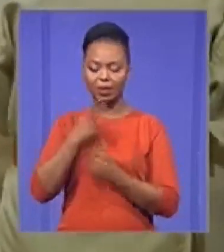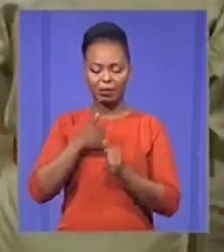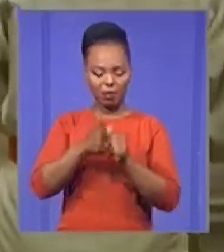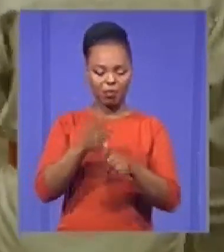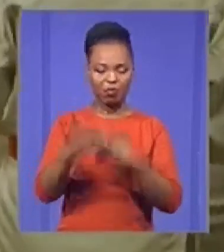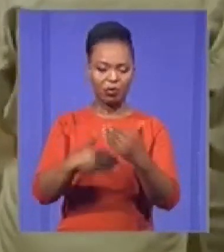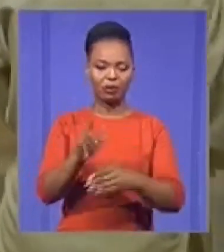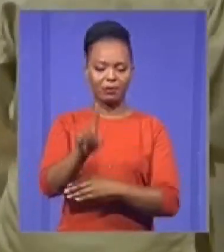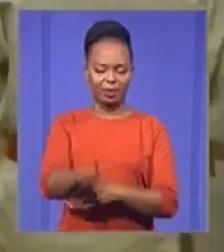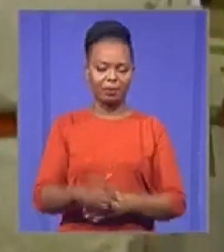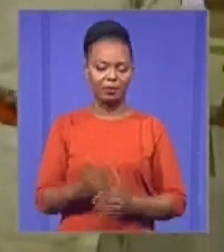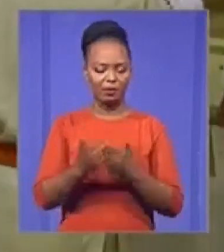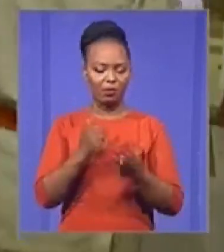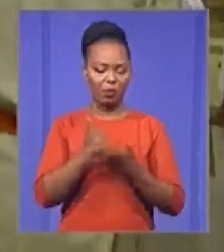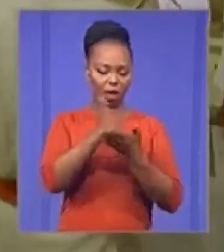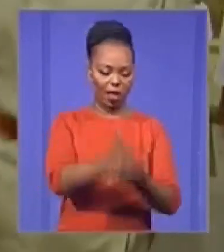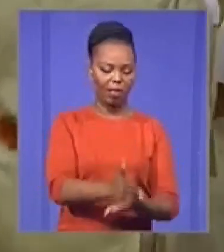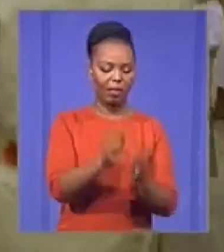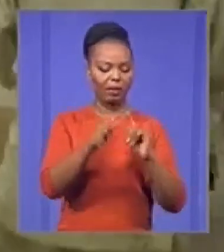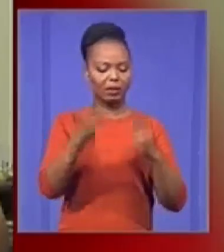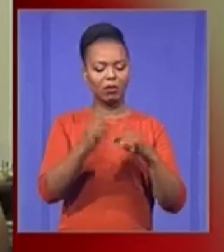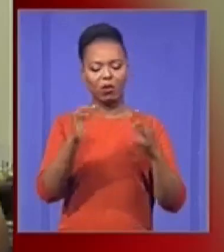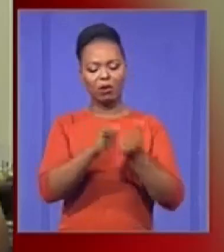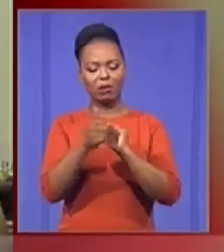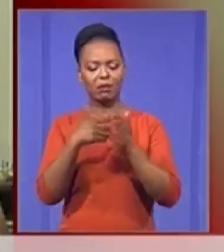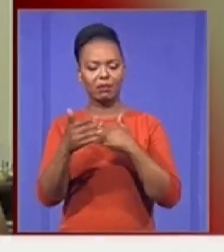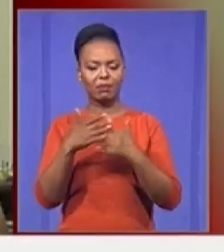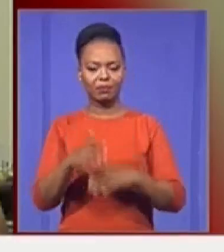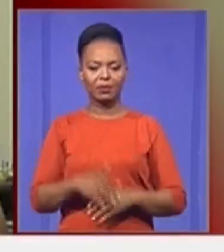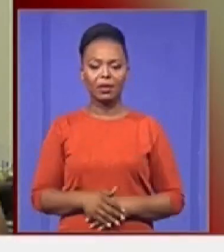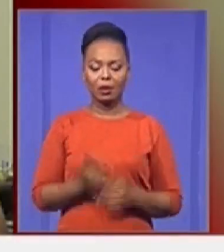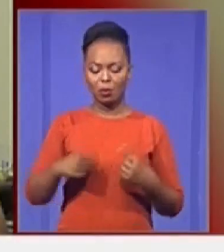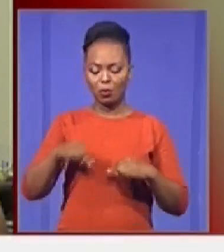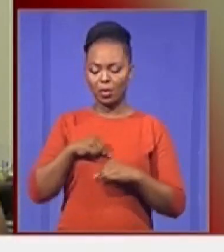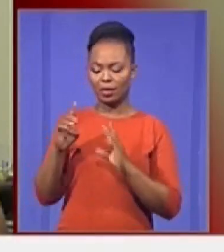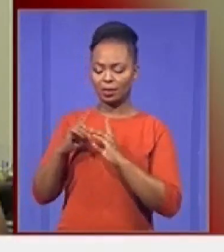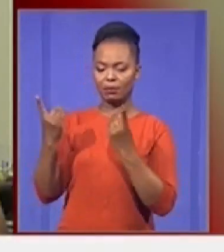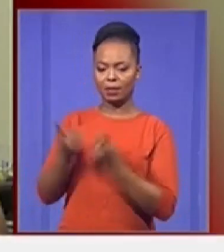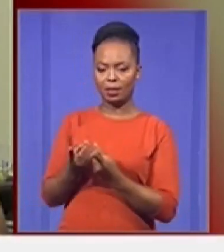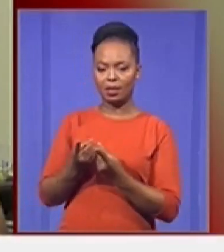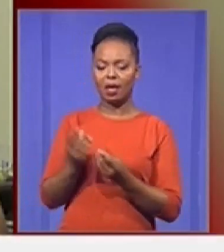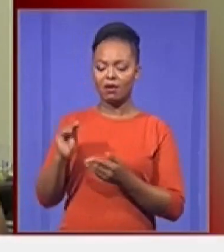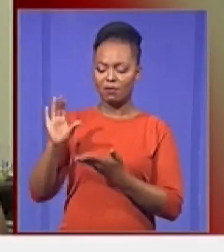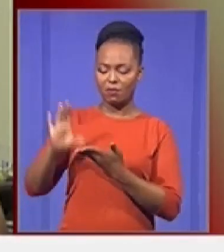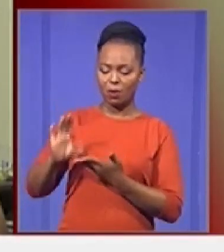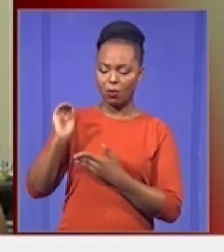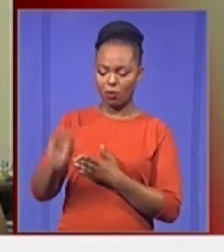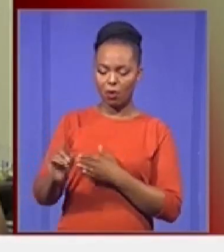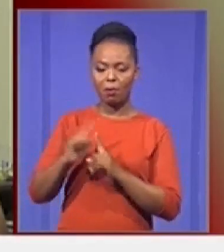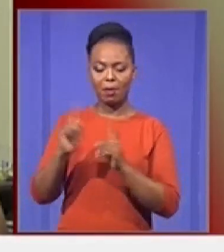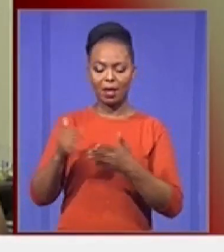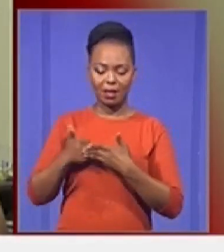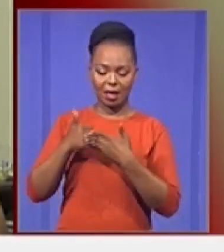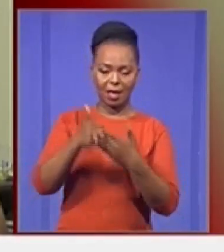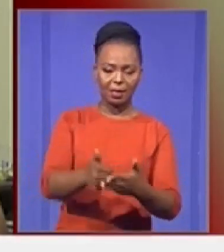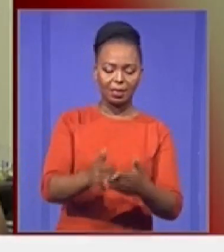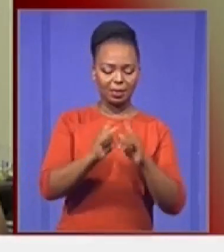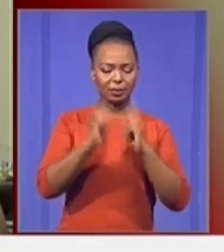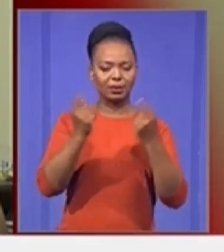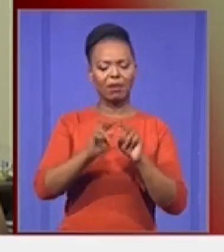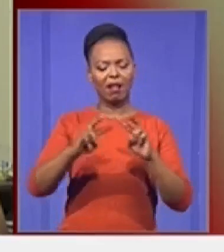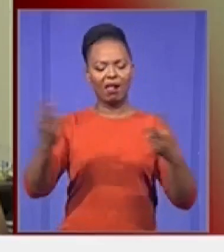ditjhelete. As a department, we have limited funding, and therefore when we do assist our sporting clubs from the